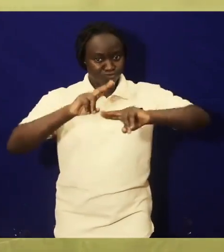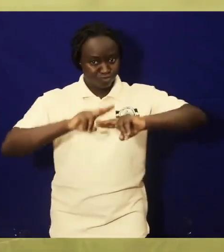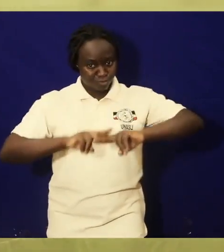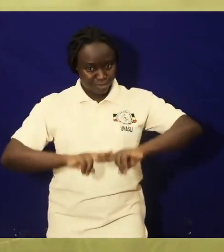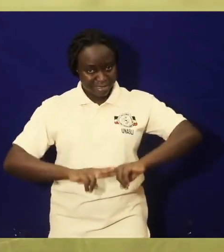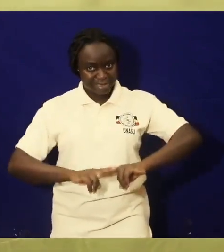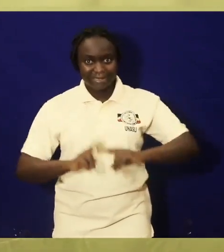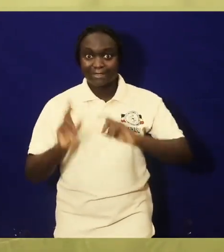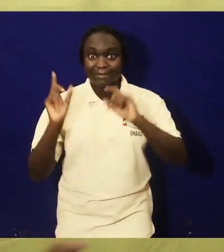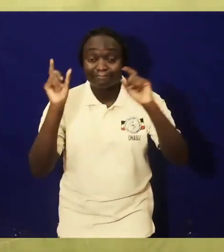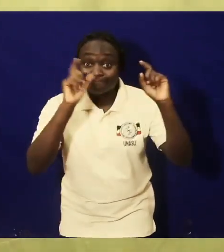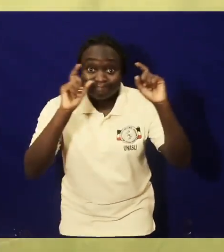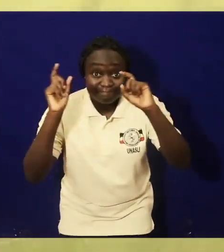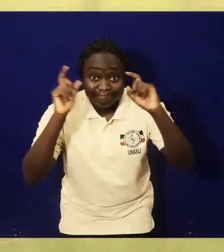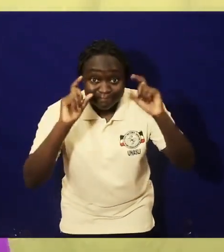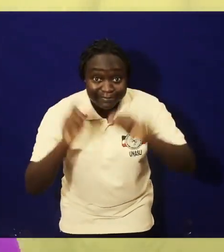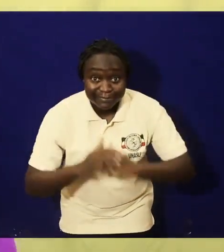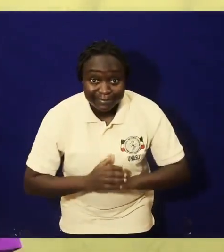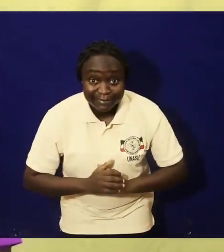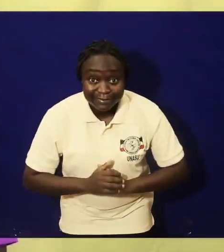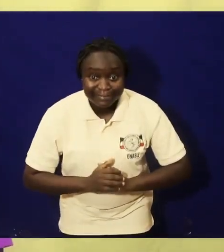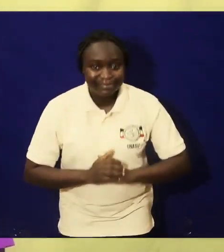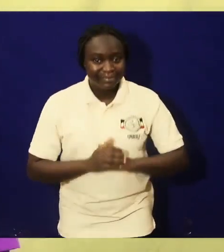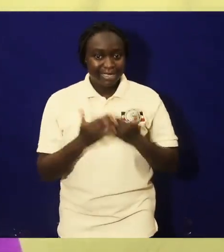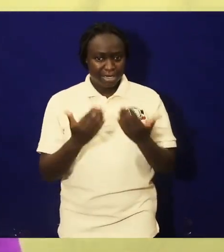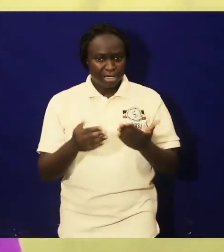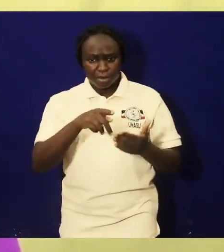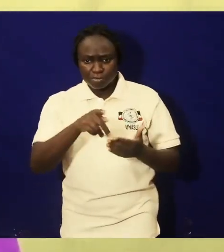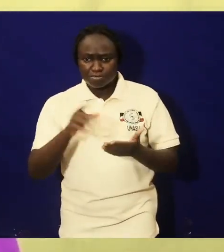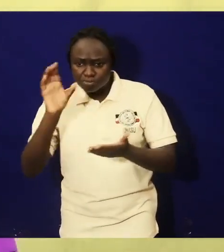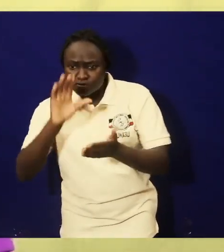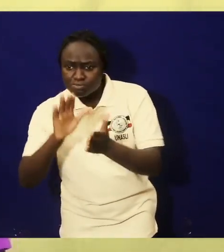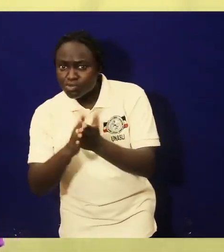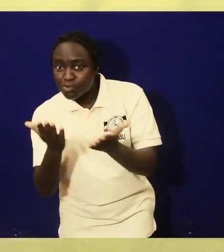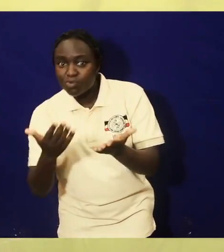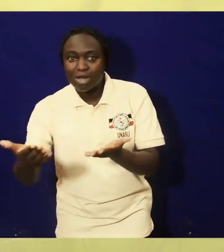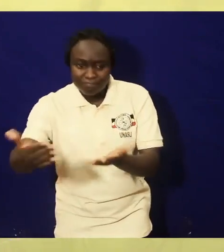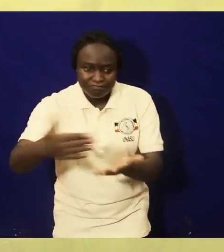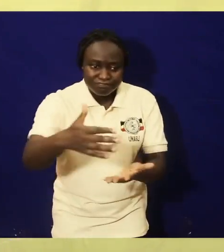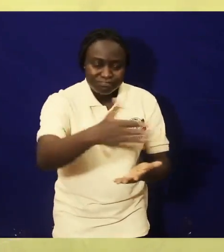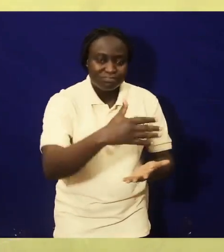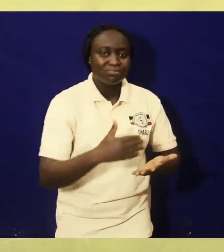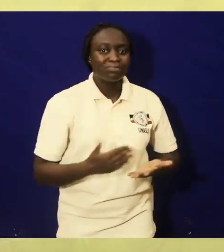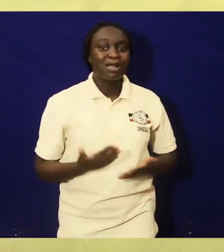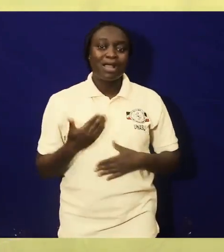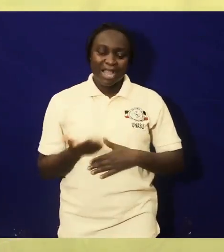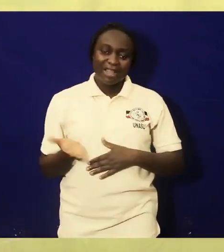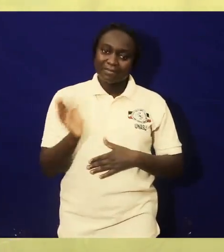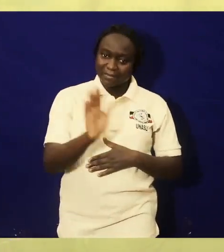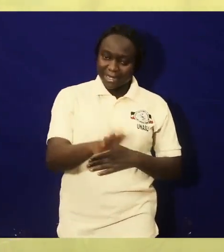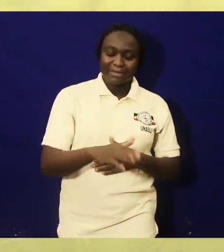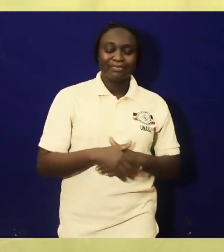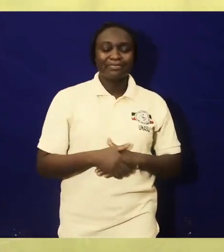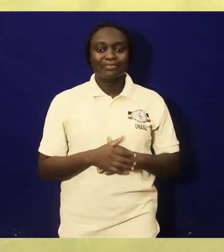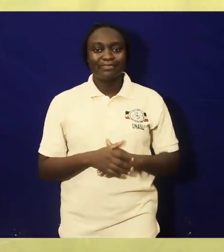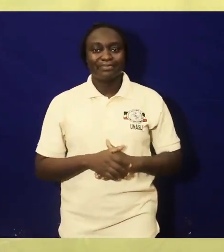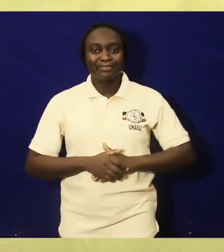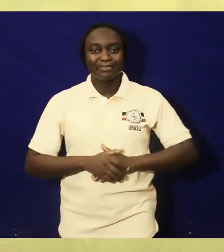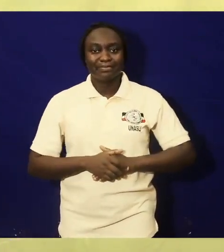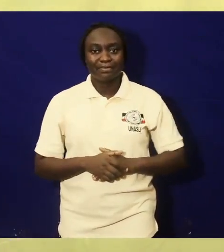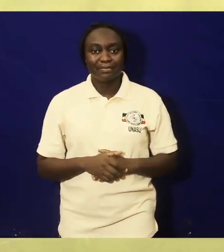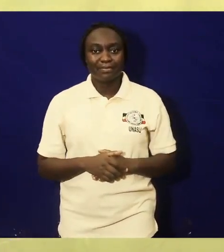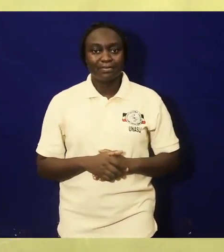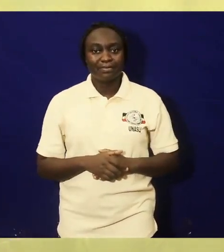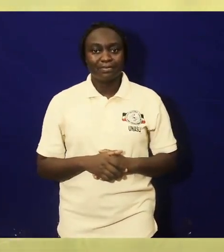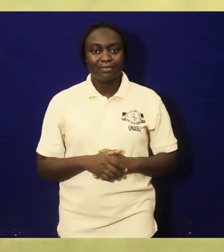can use it and find somewhere to sit. Let me wait for you as you get ready.